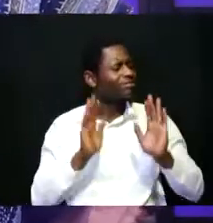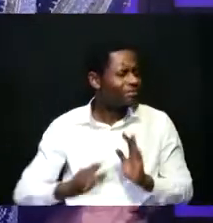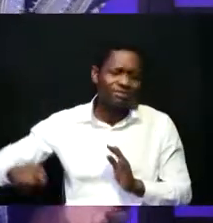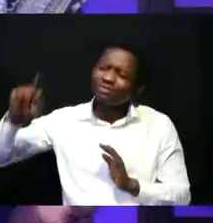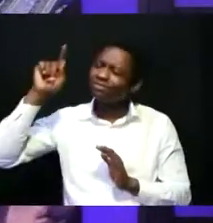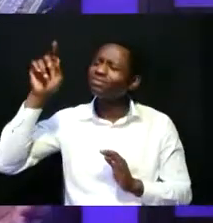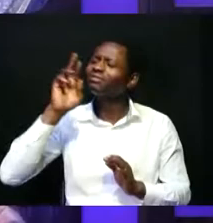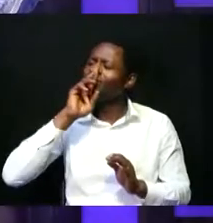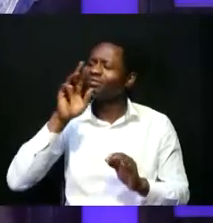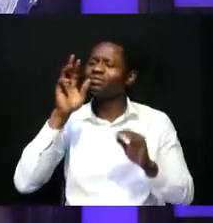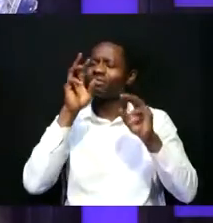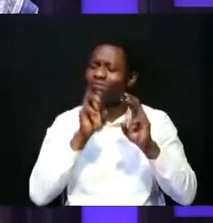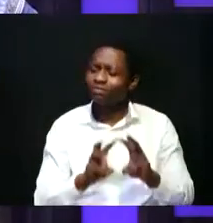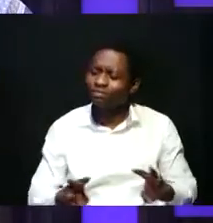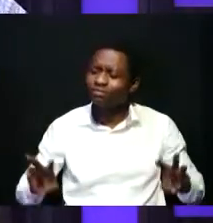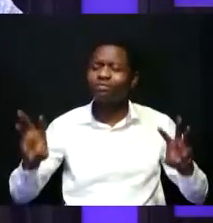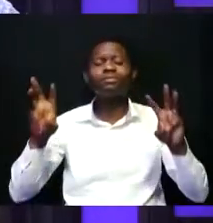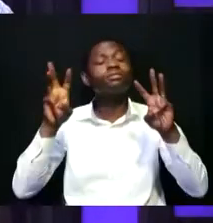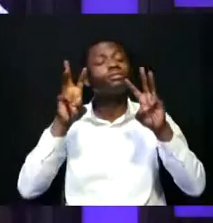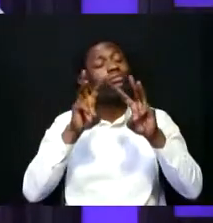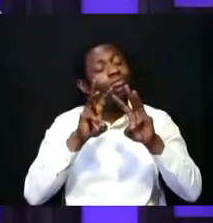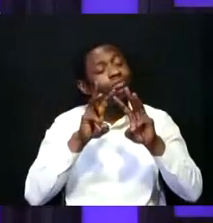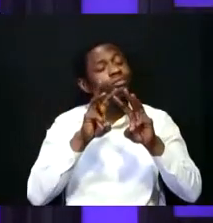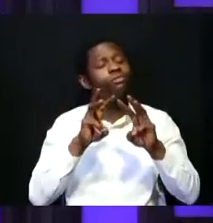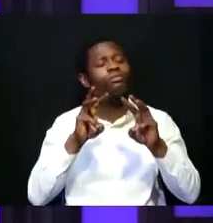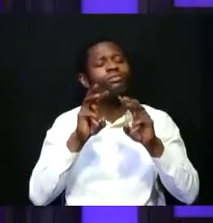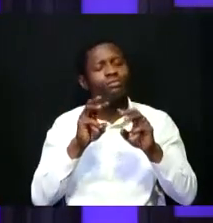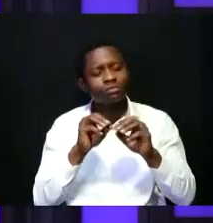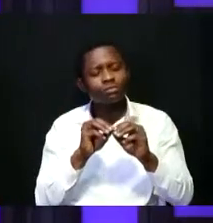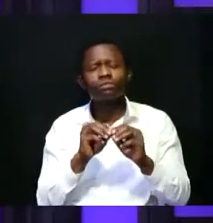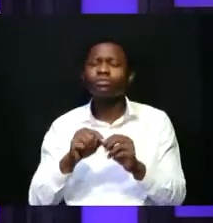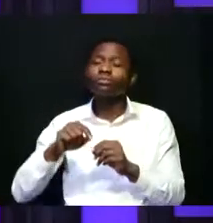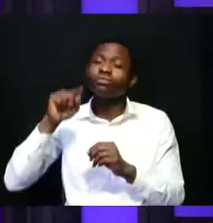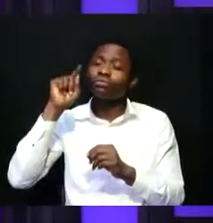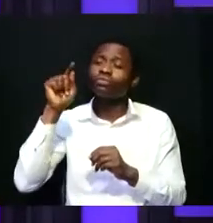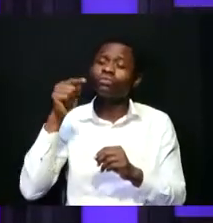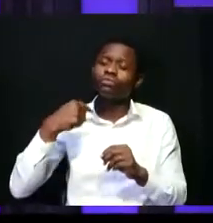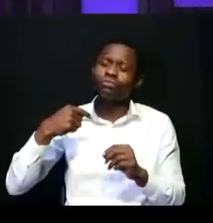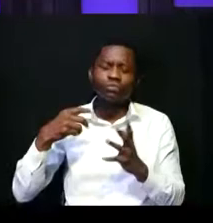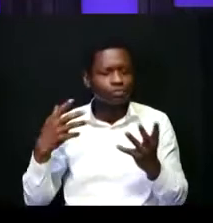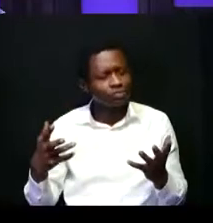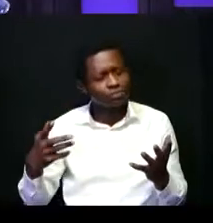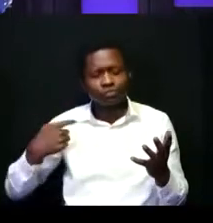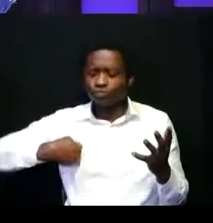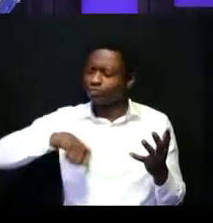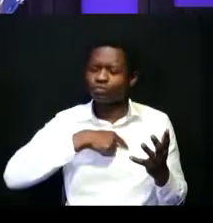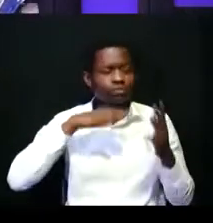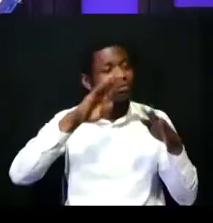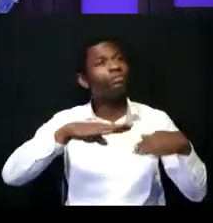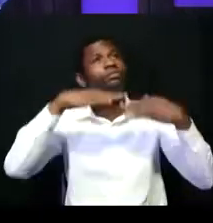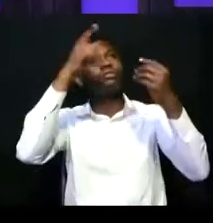wonderful. You are worthy, oh Lord. We give you glory.